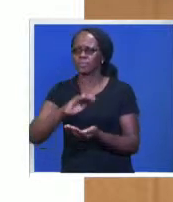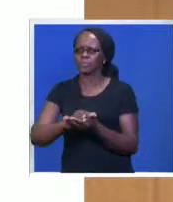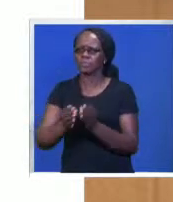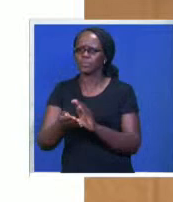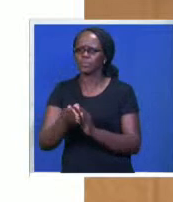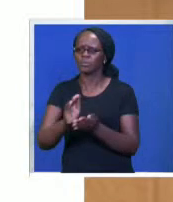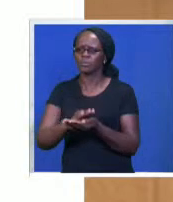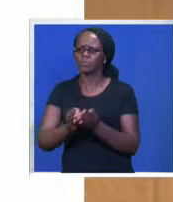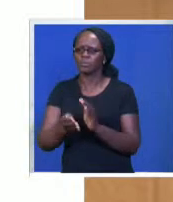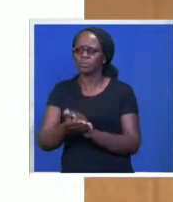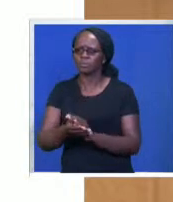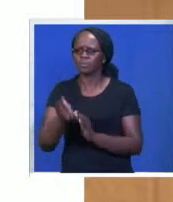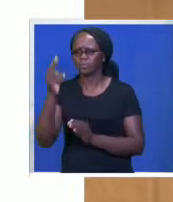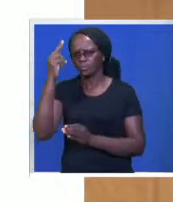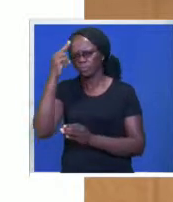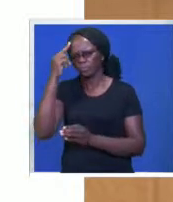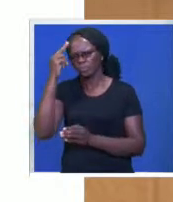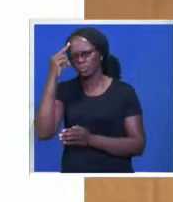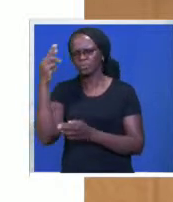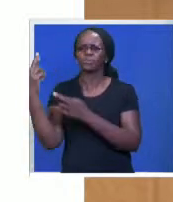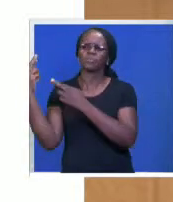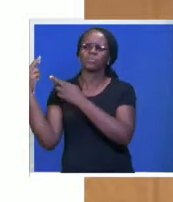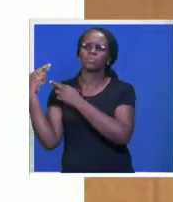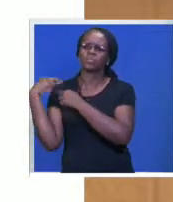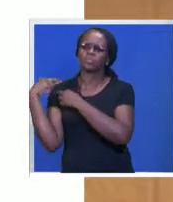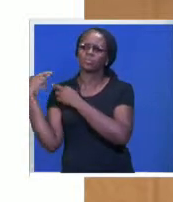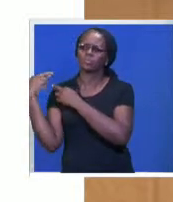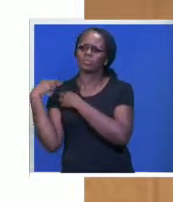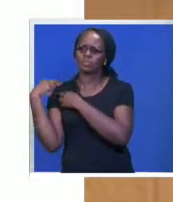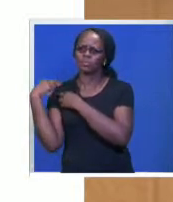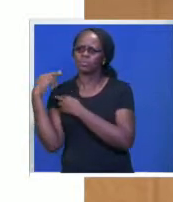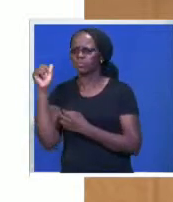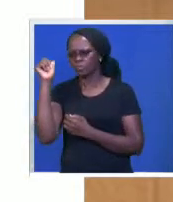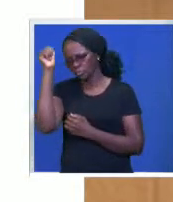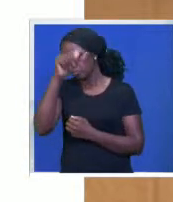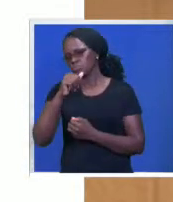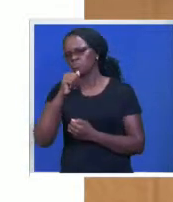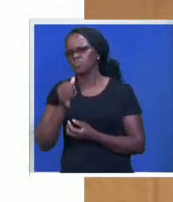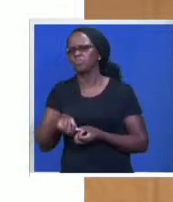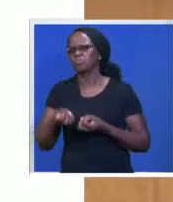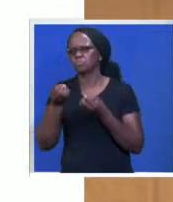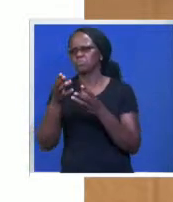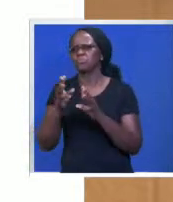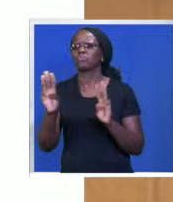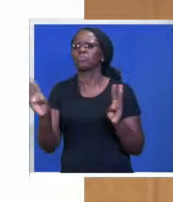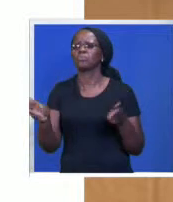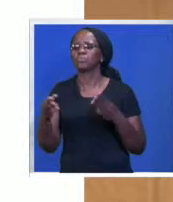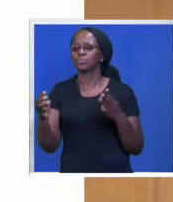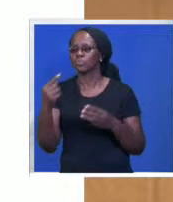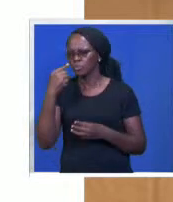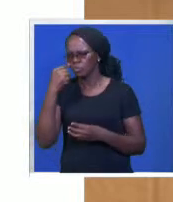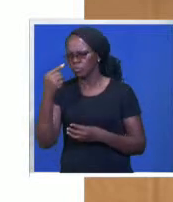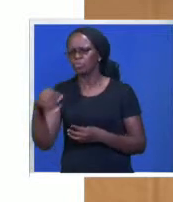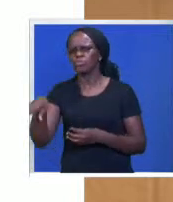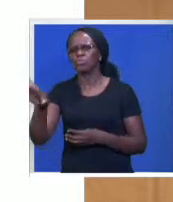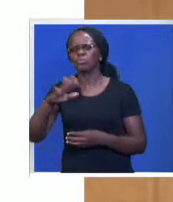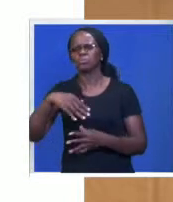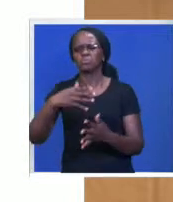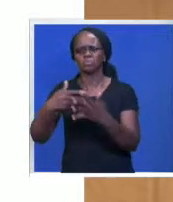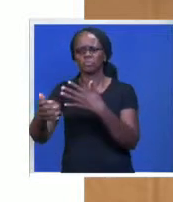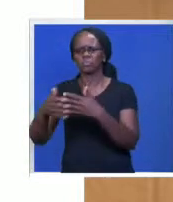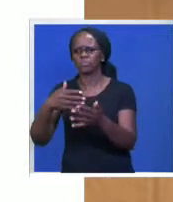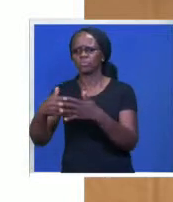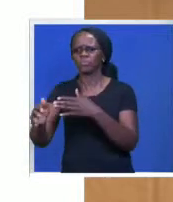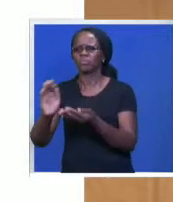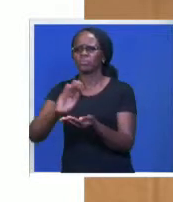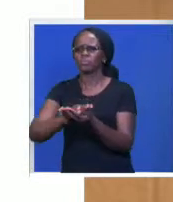the responsibility God gave to people to look after his creation to the learner in relation